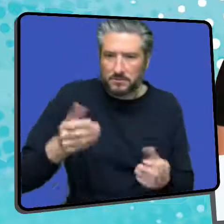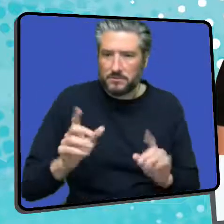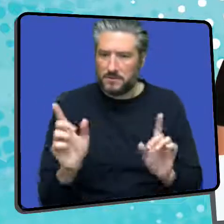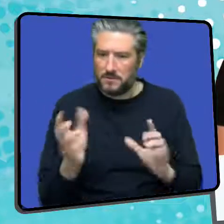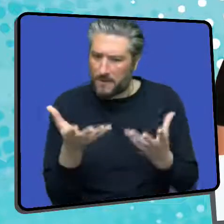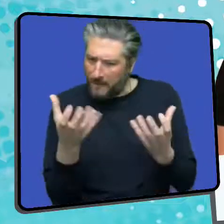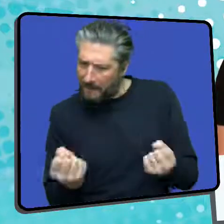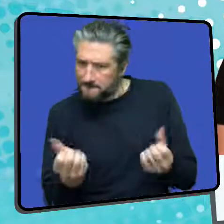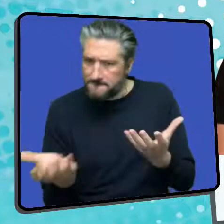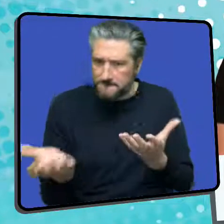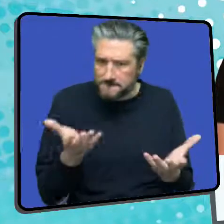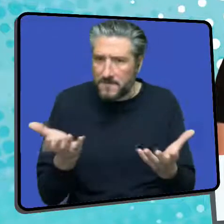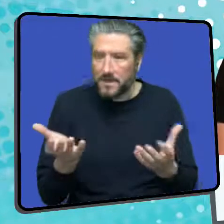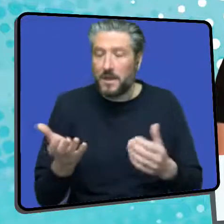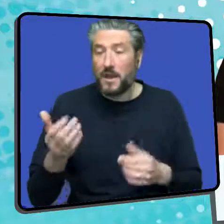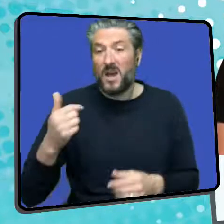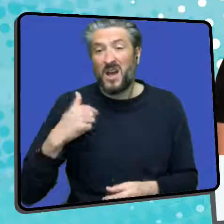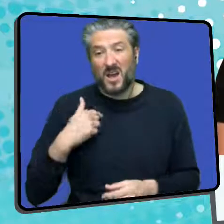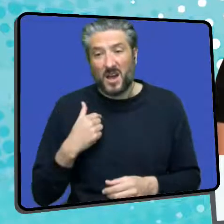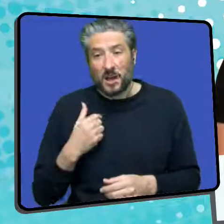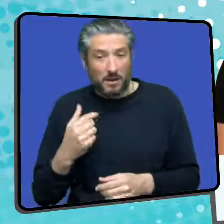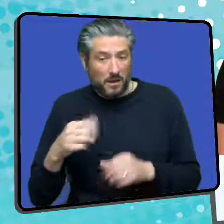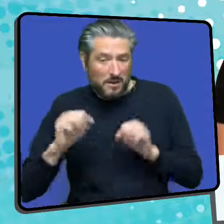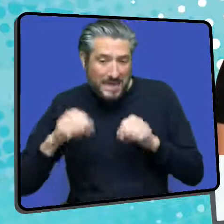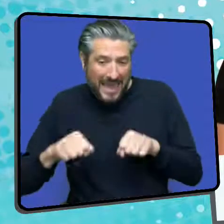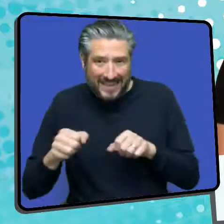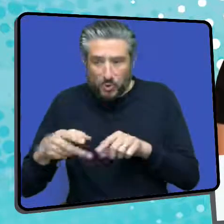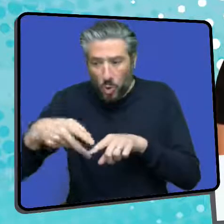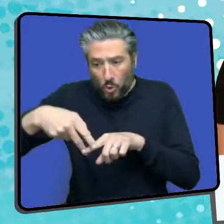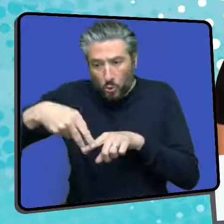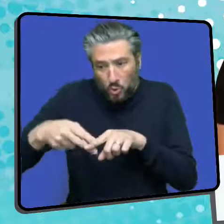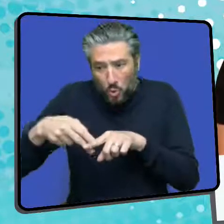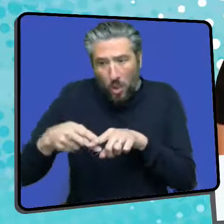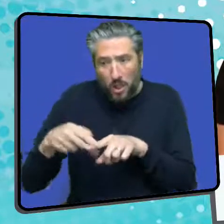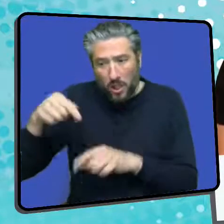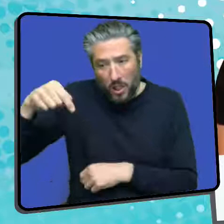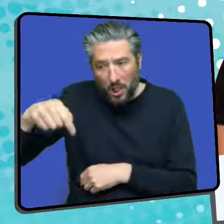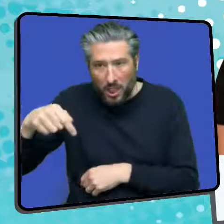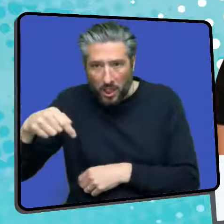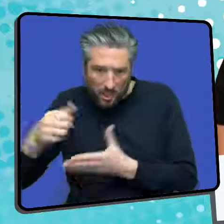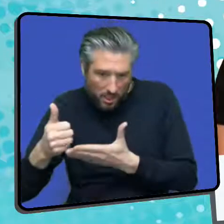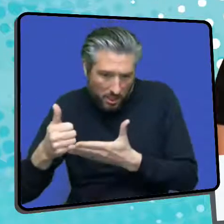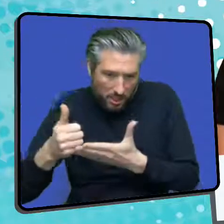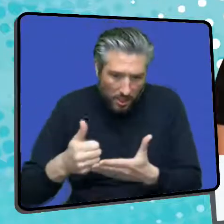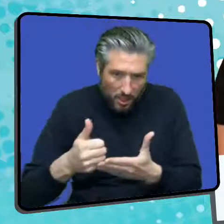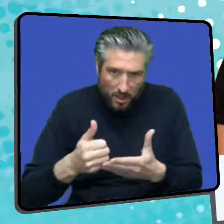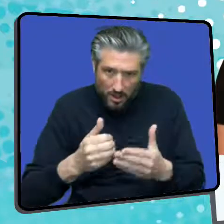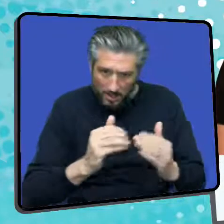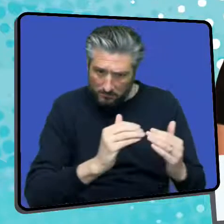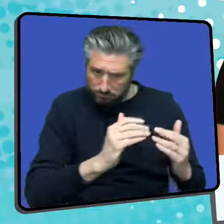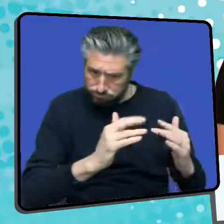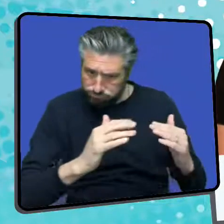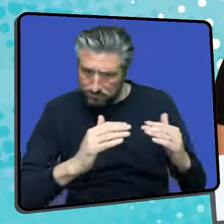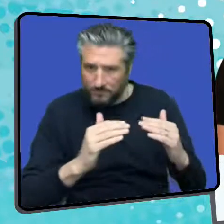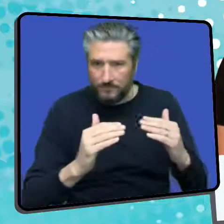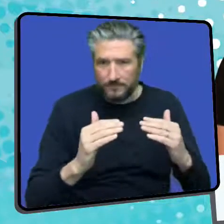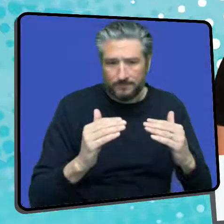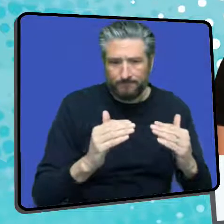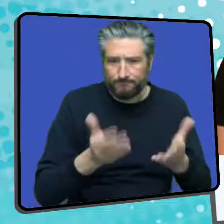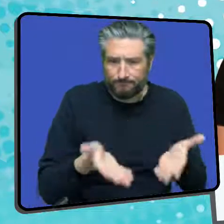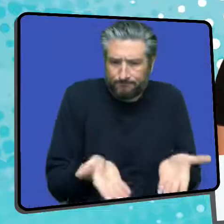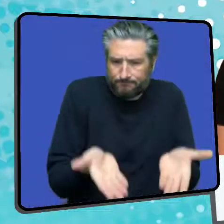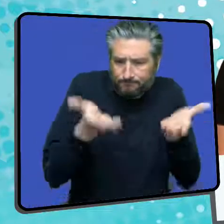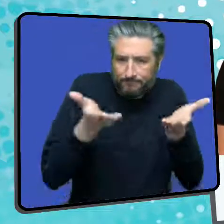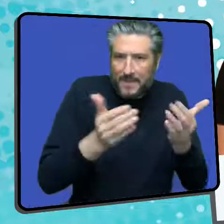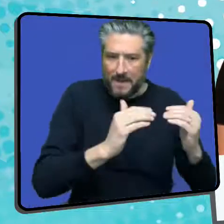to adjust small things in our model to make it better, less biased, more fair,